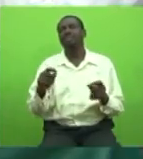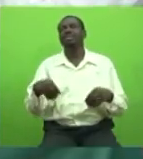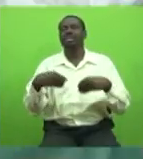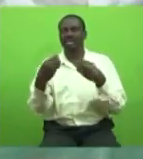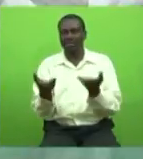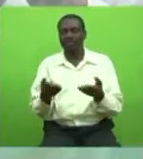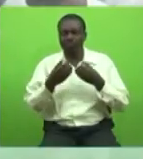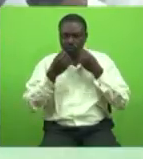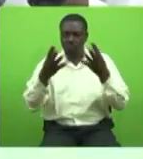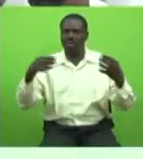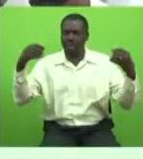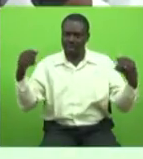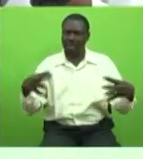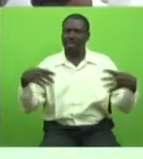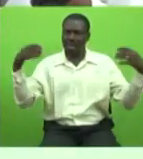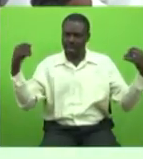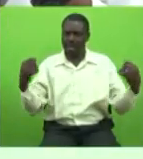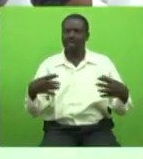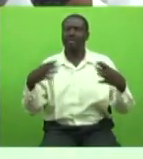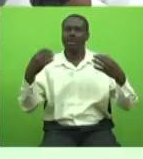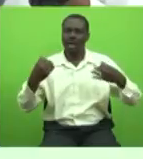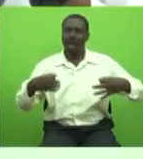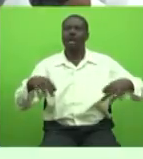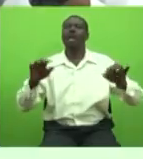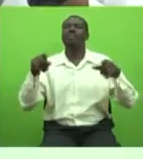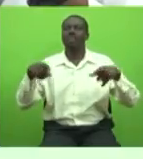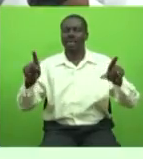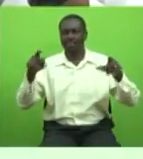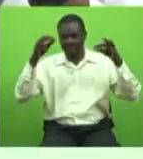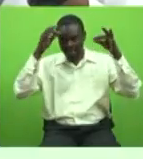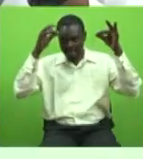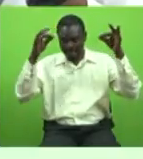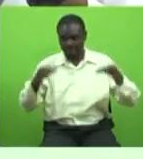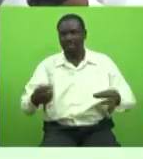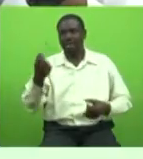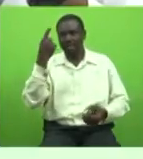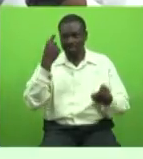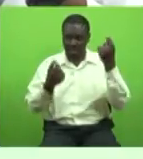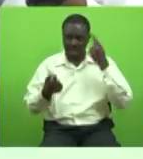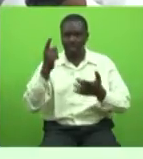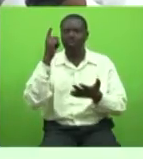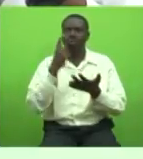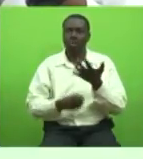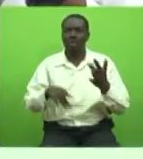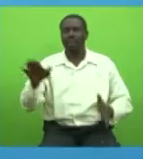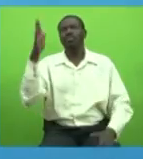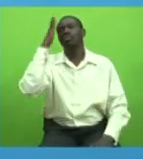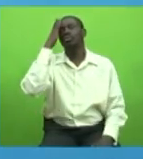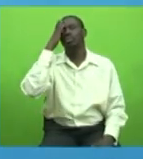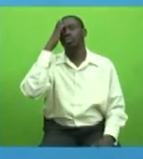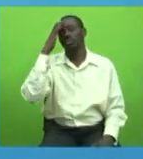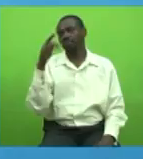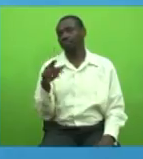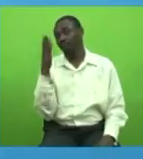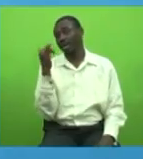to make an indication of their understanding through signing, failure of which would jeopardize the